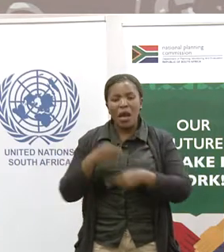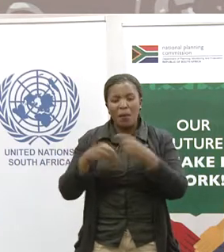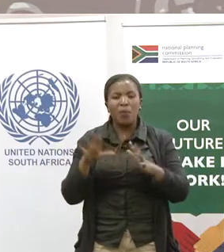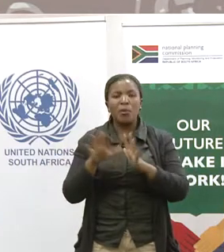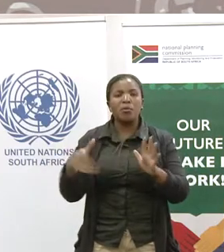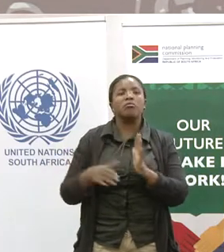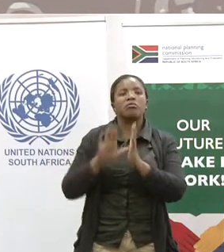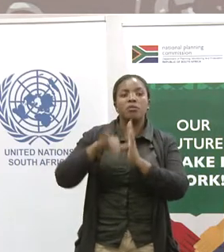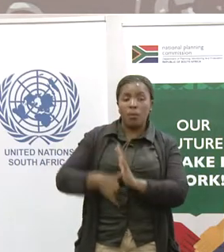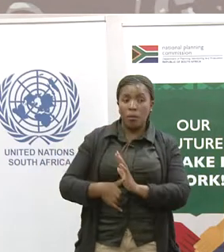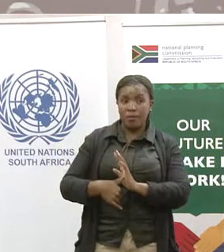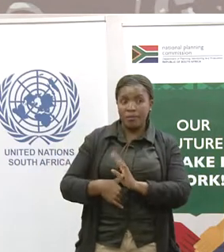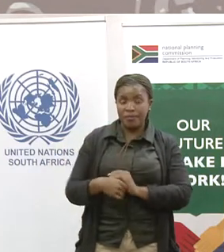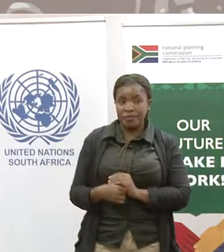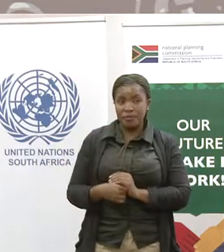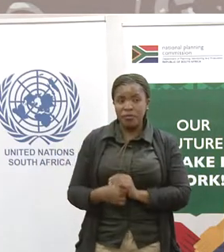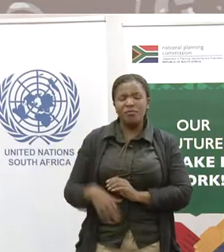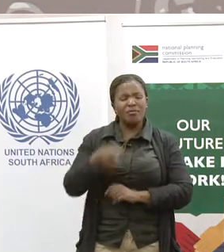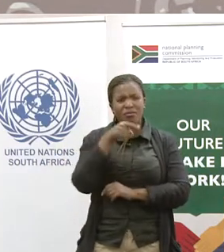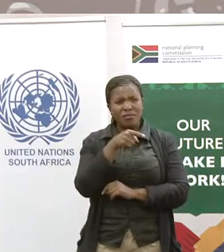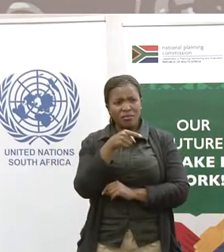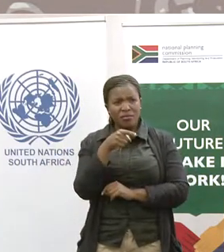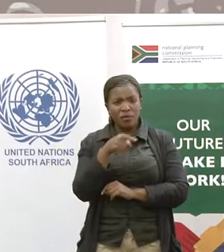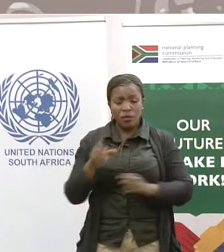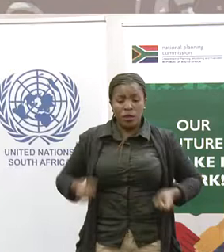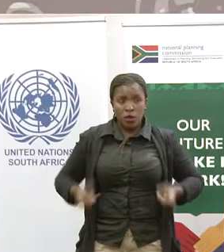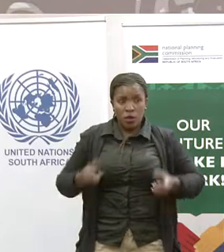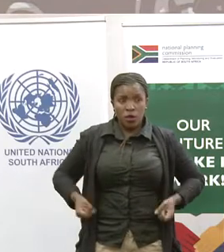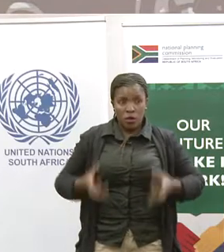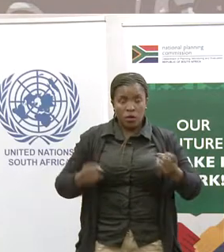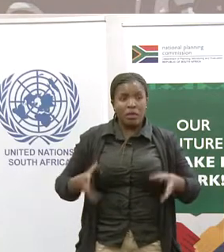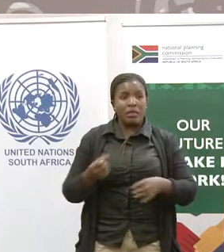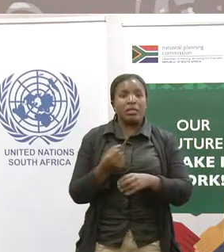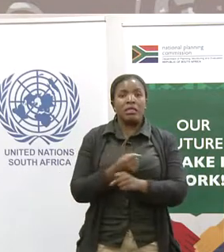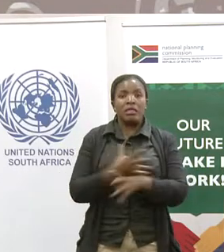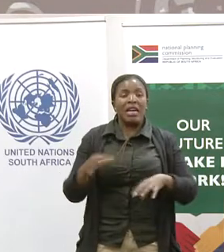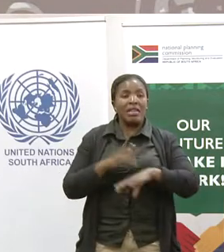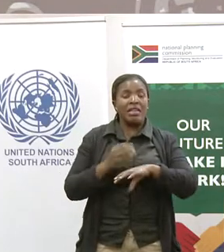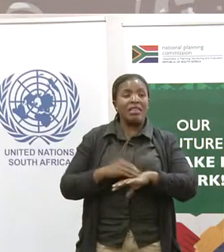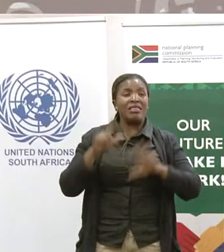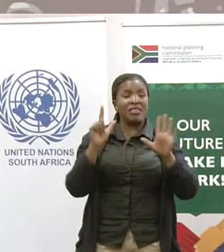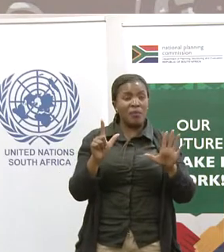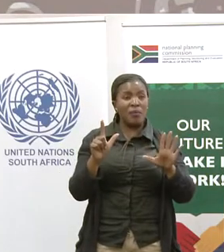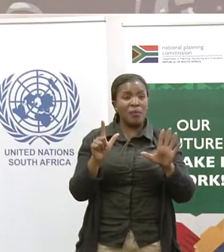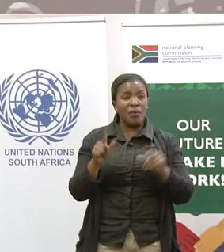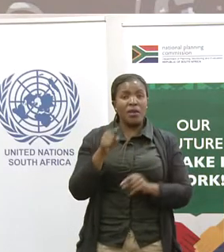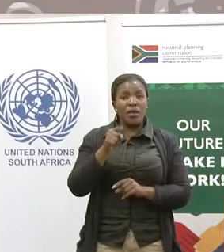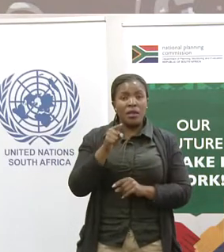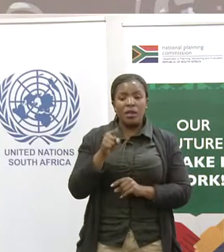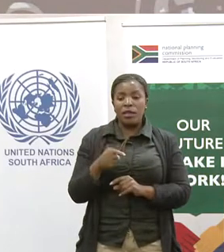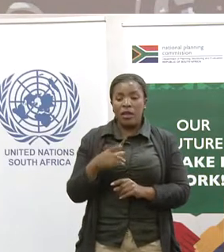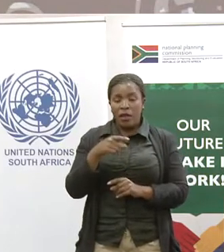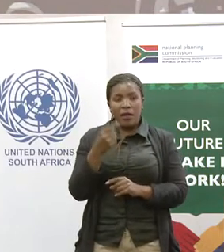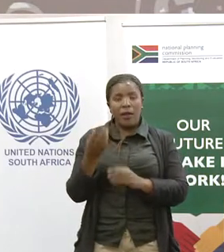people with disabilities. Edward, a wheelchair user since the age of 7, has been named one of the 50 most